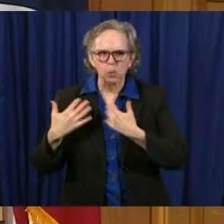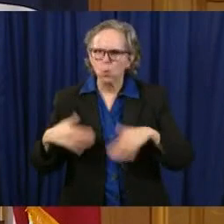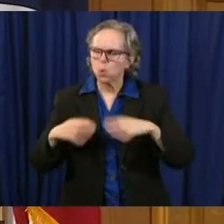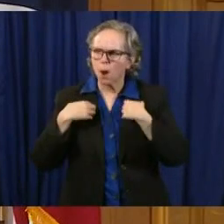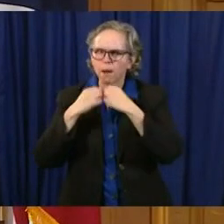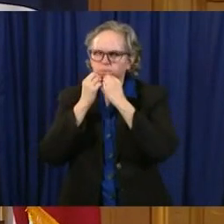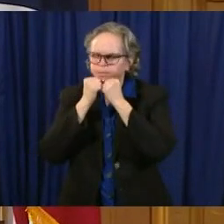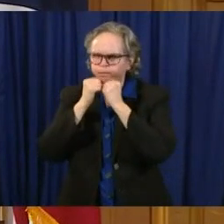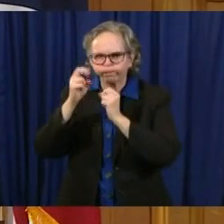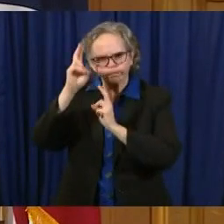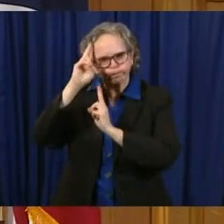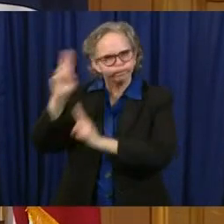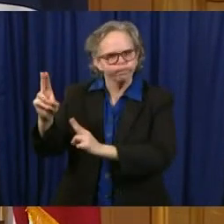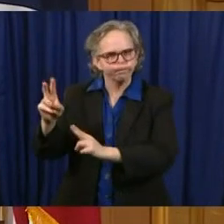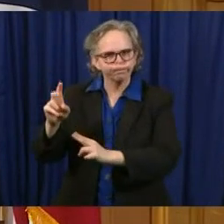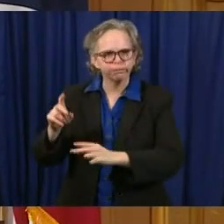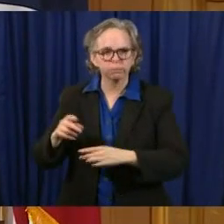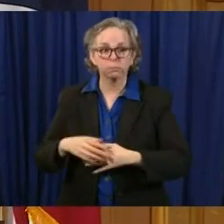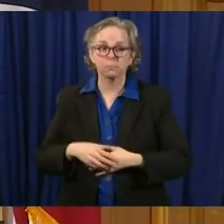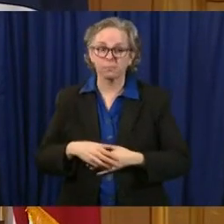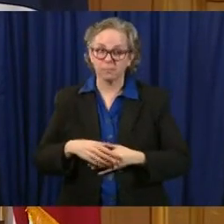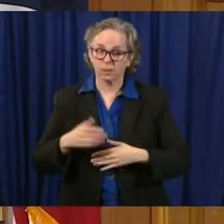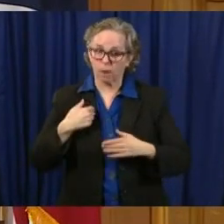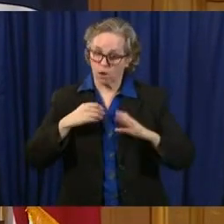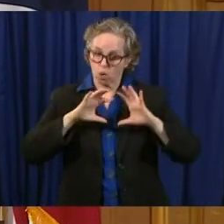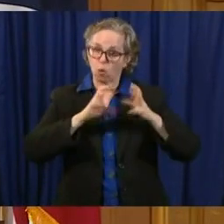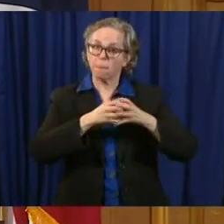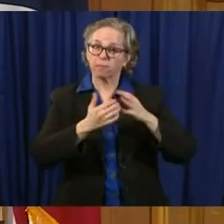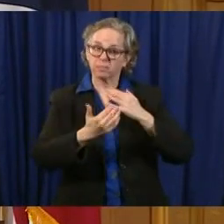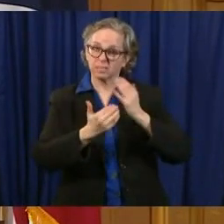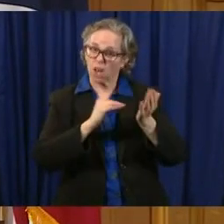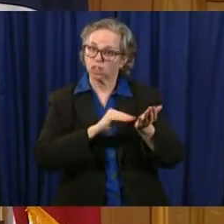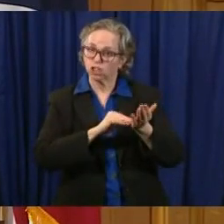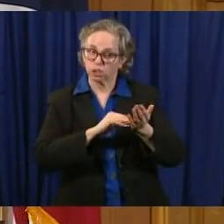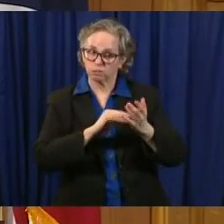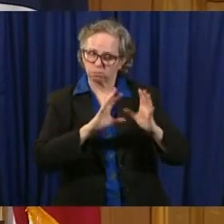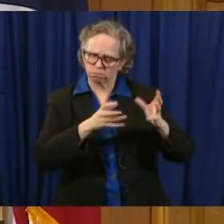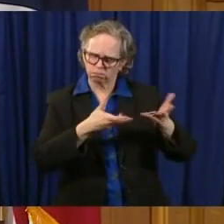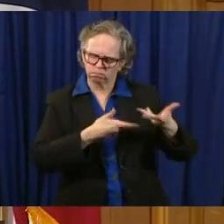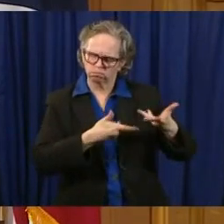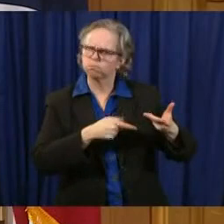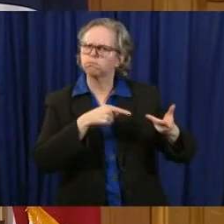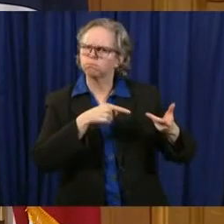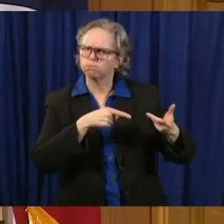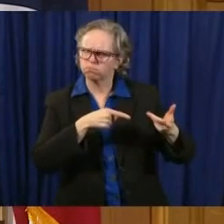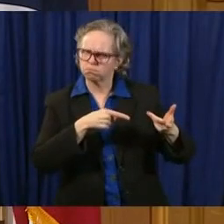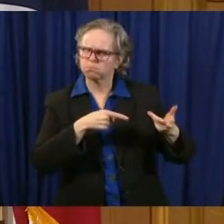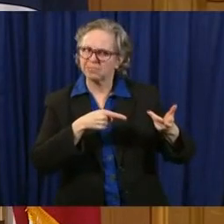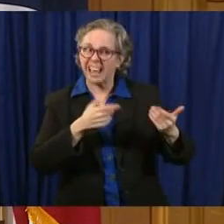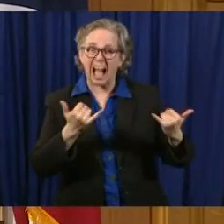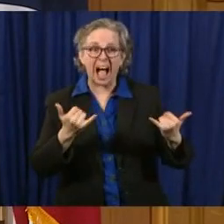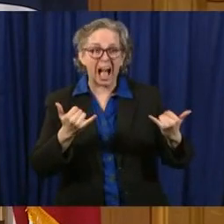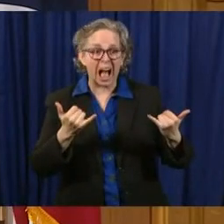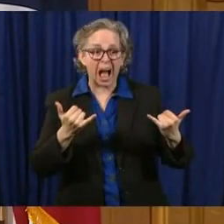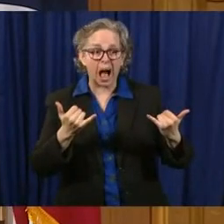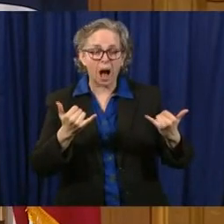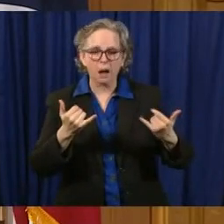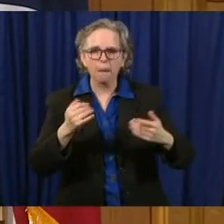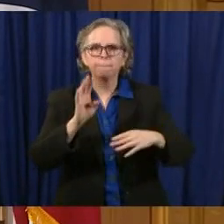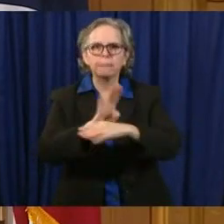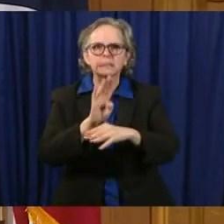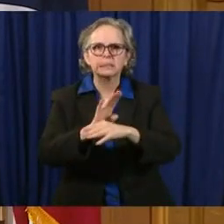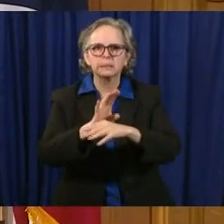We put together, as you know, a group of doctors. We've now put together a group of businessmen and